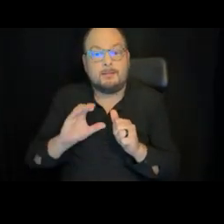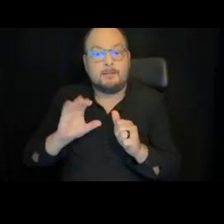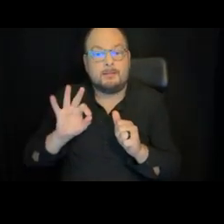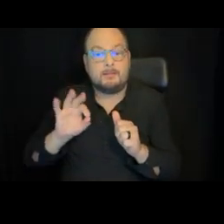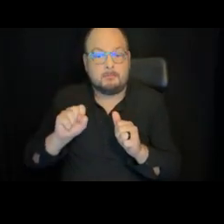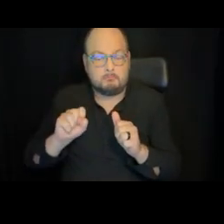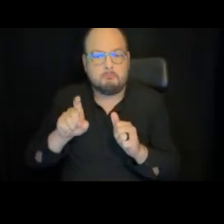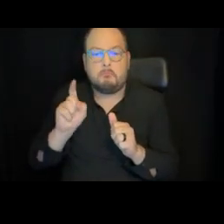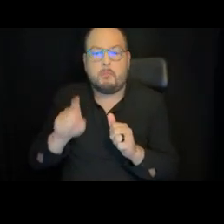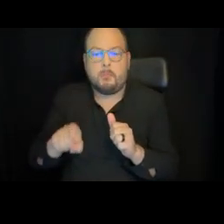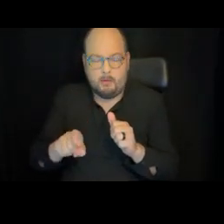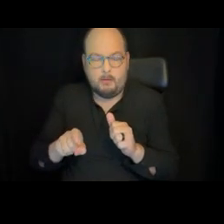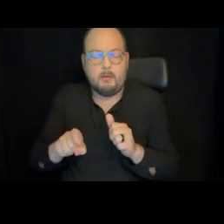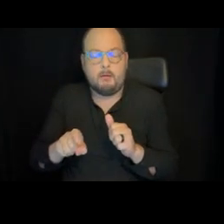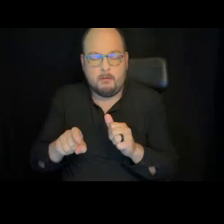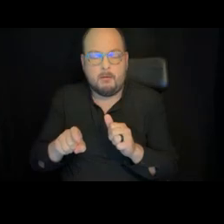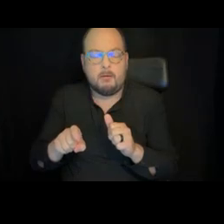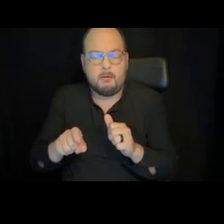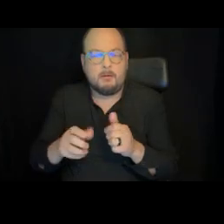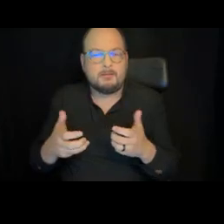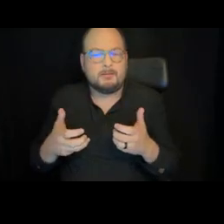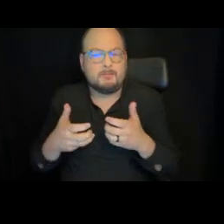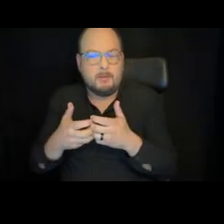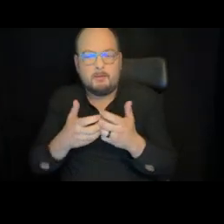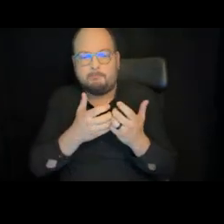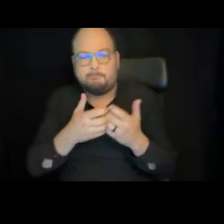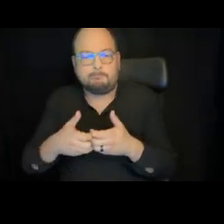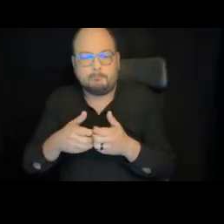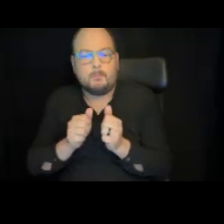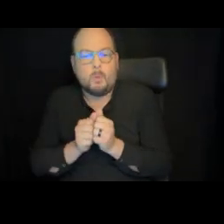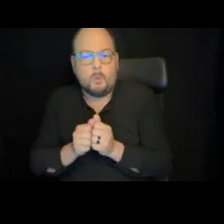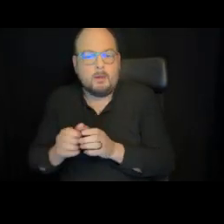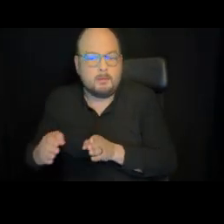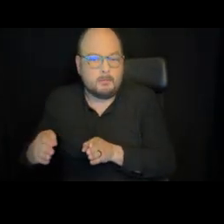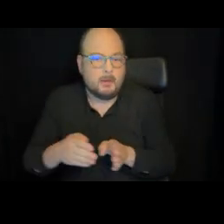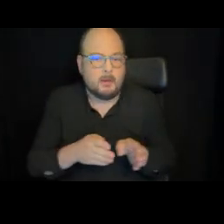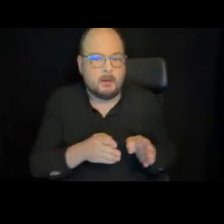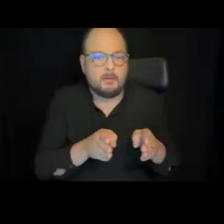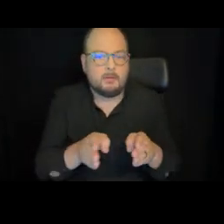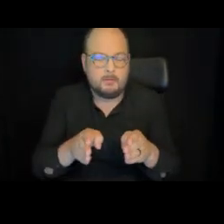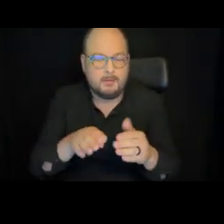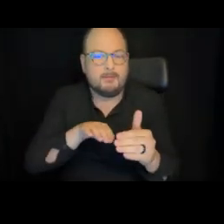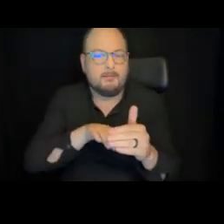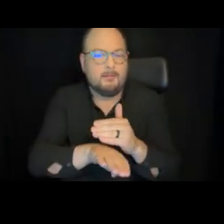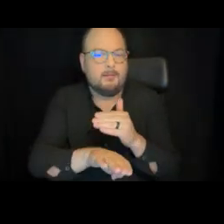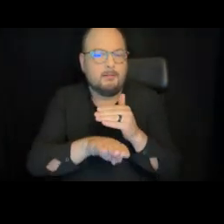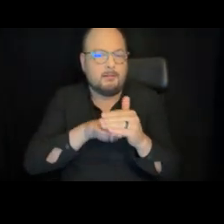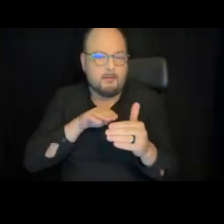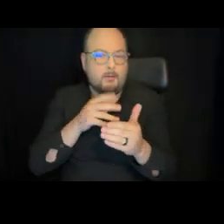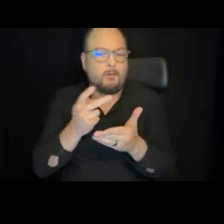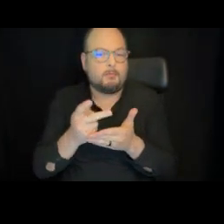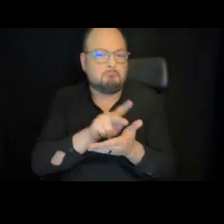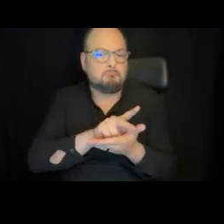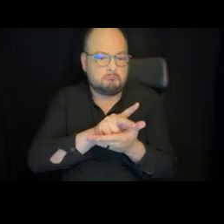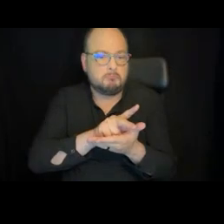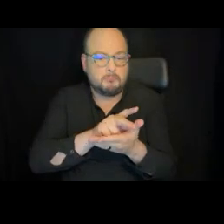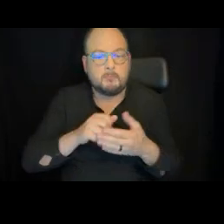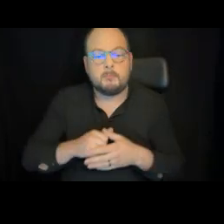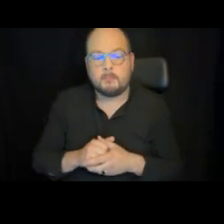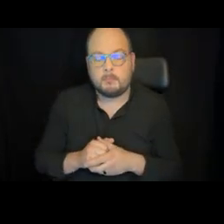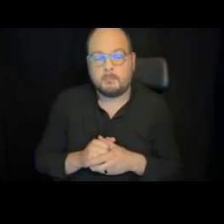must pass into and through the kitchen. For usable kitchens,